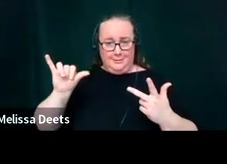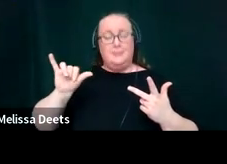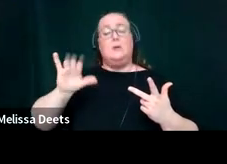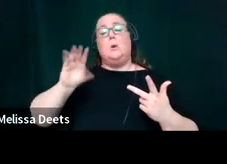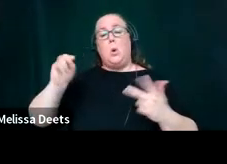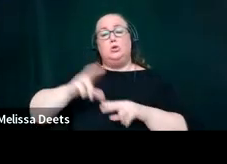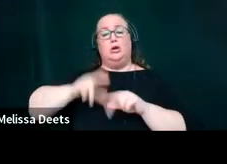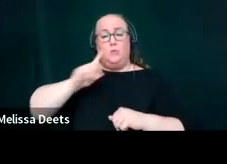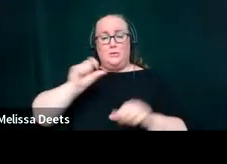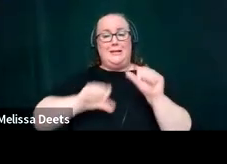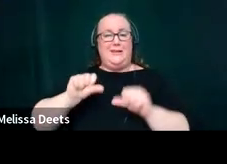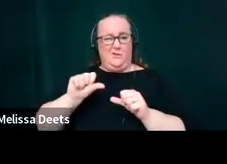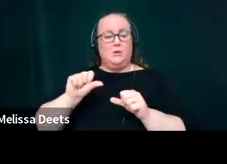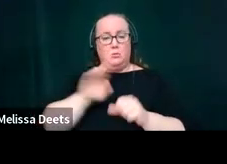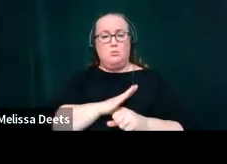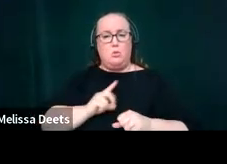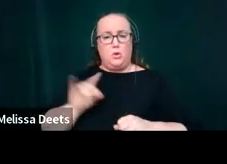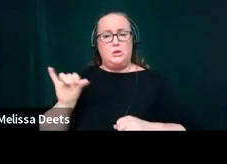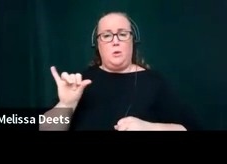Scientific Advisory Board as well.